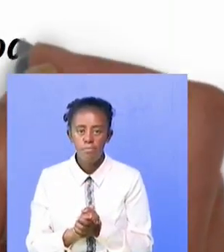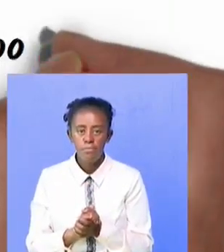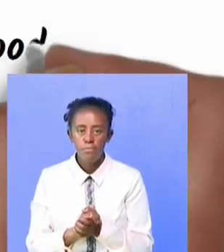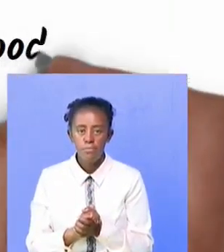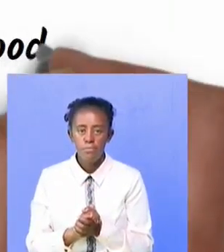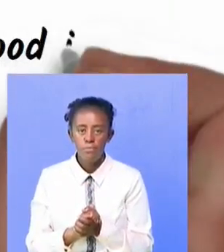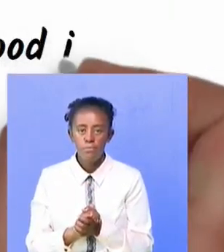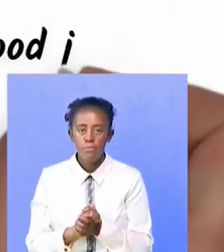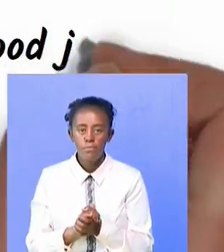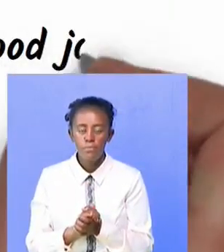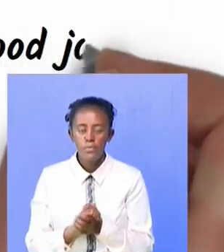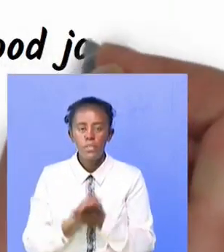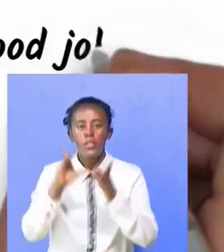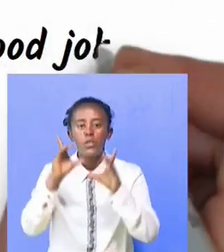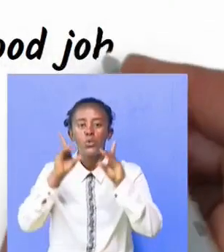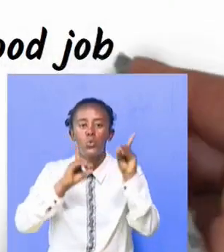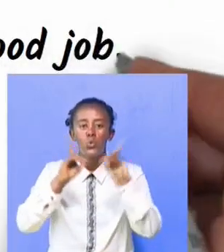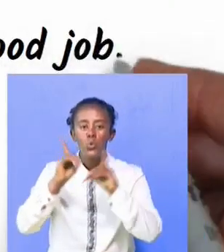doing